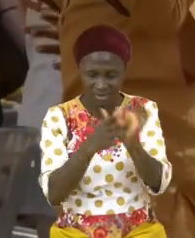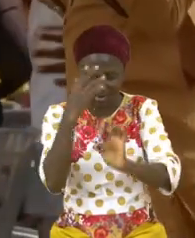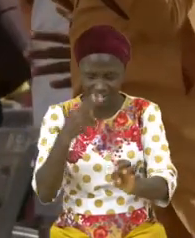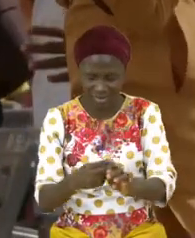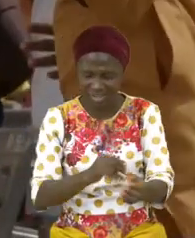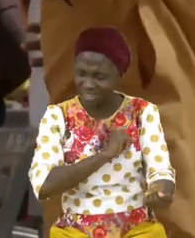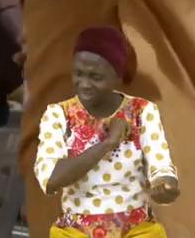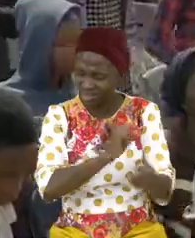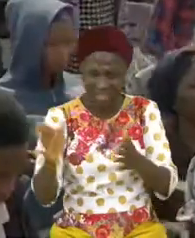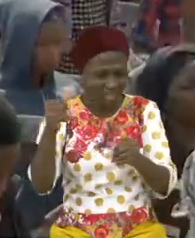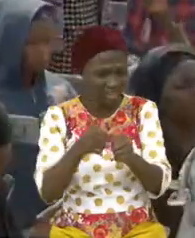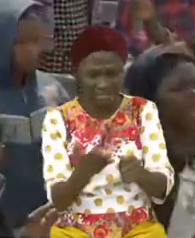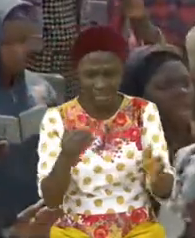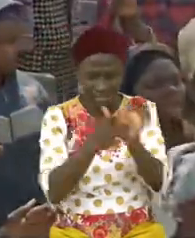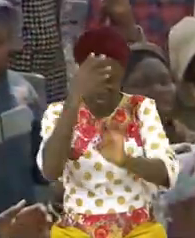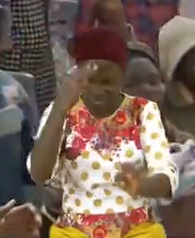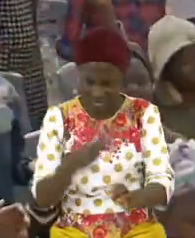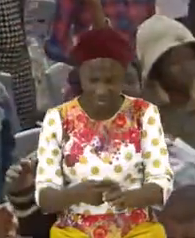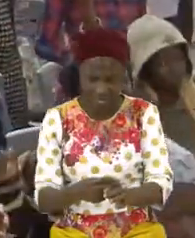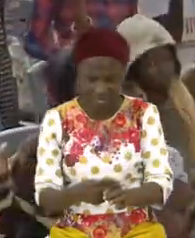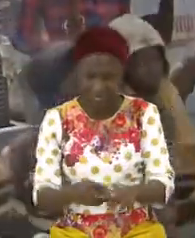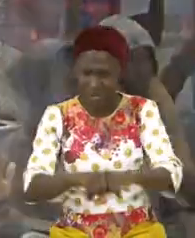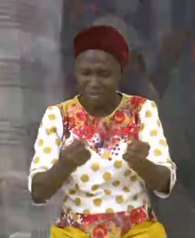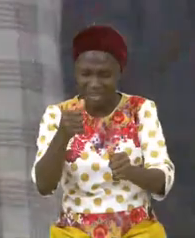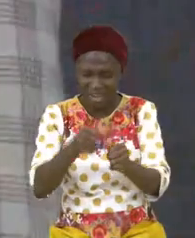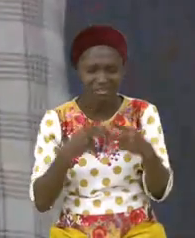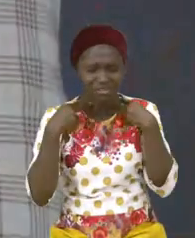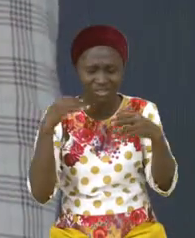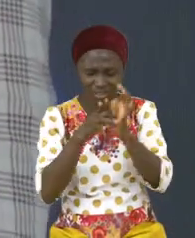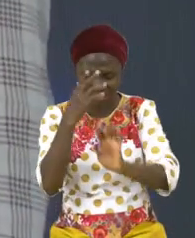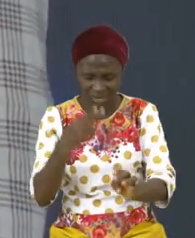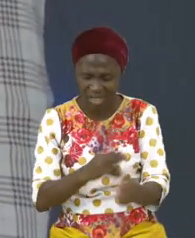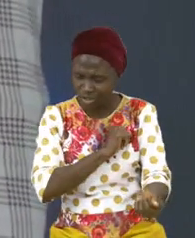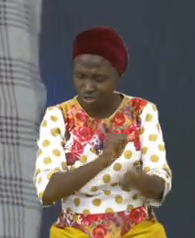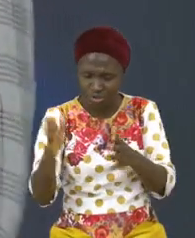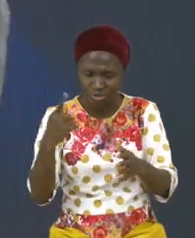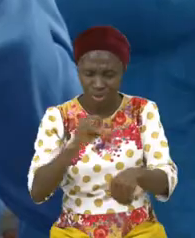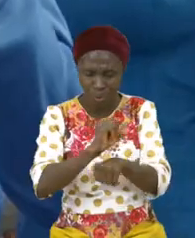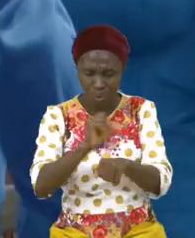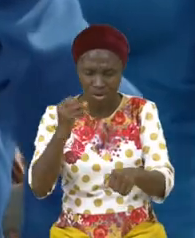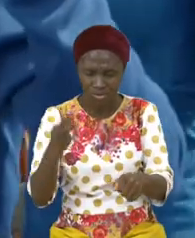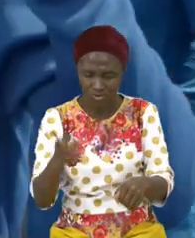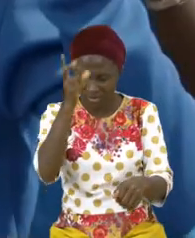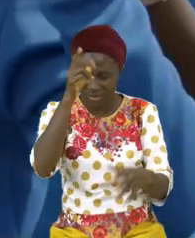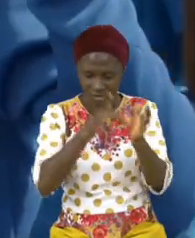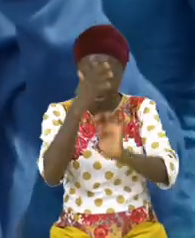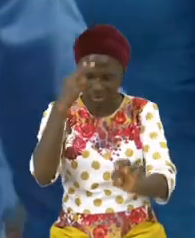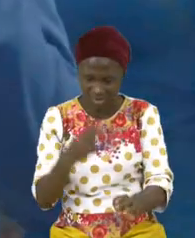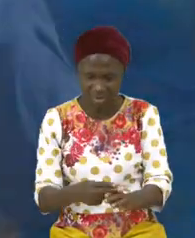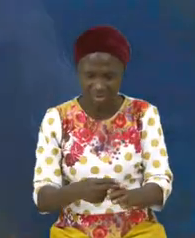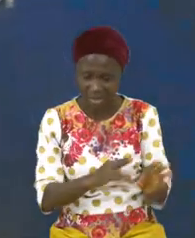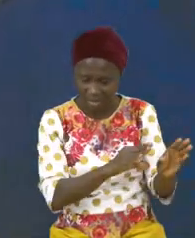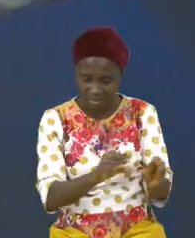Shatter everything. Break every yoke. Destroy the works of the devil.